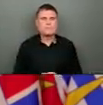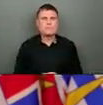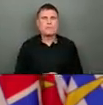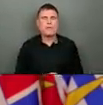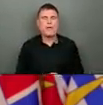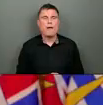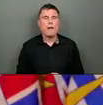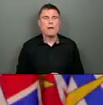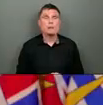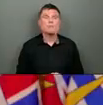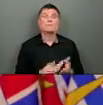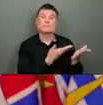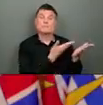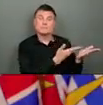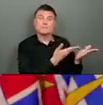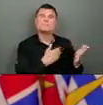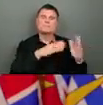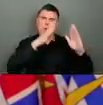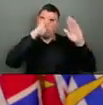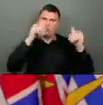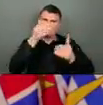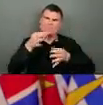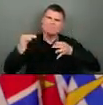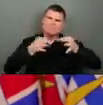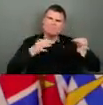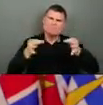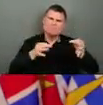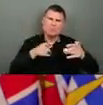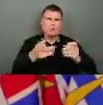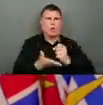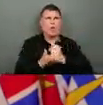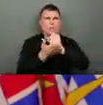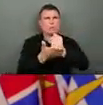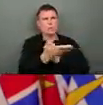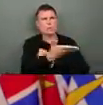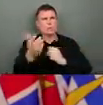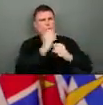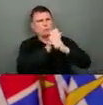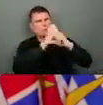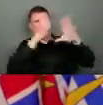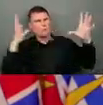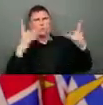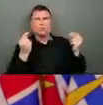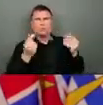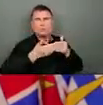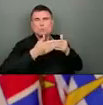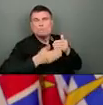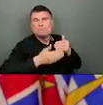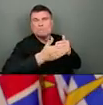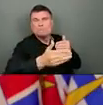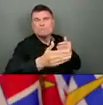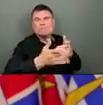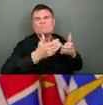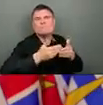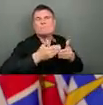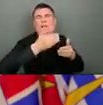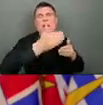plan, to give people an idea of where we've been and how we are, what we're looking like going